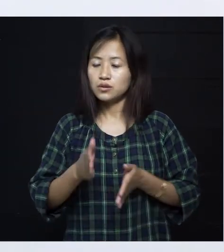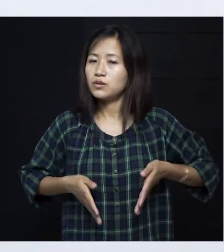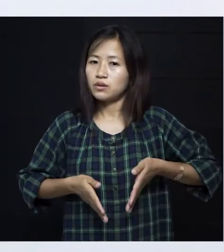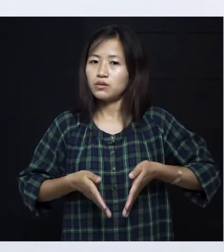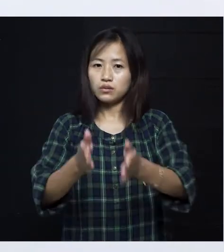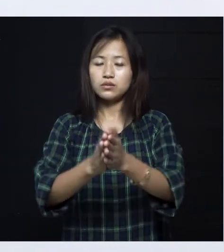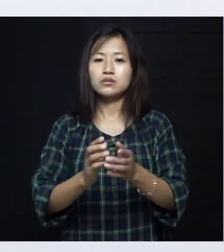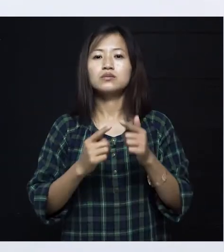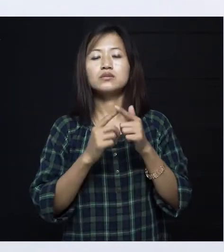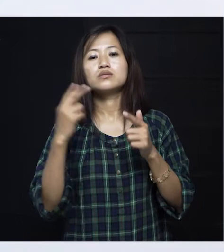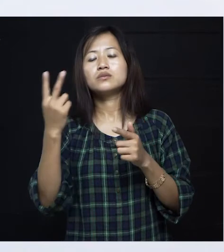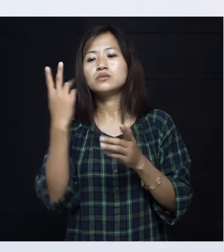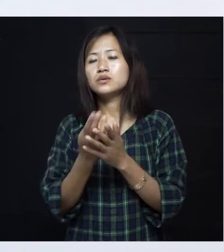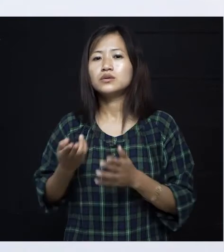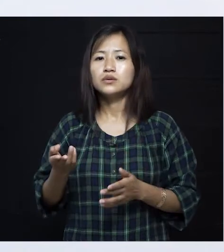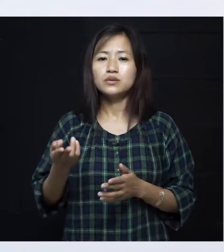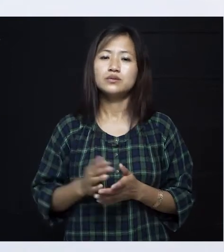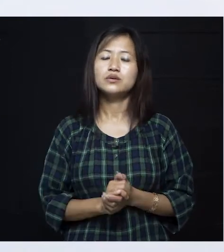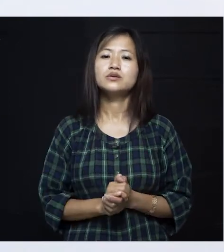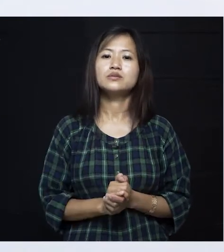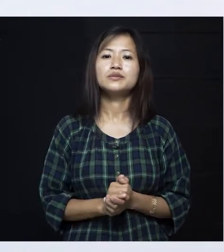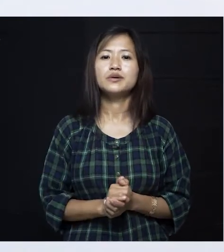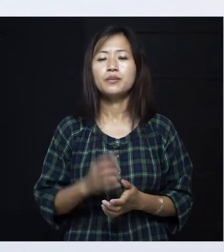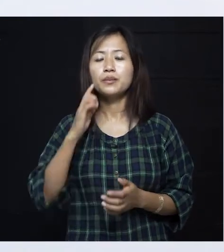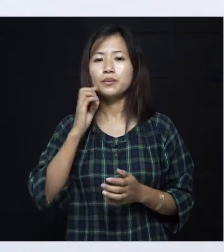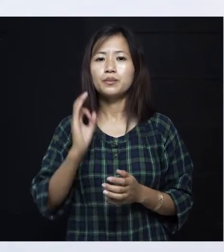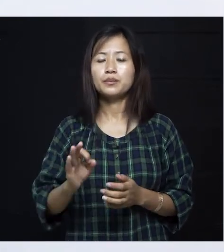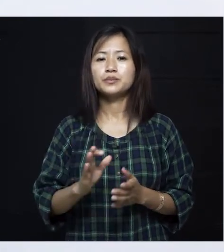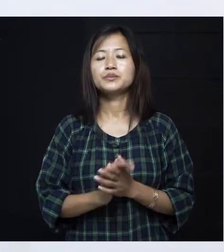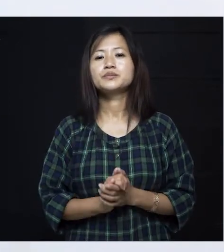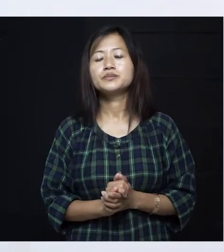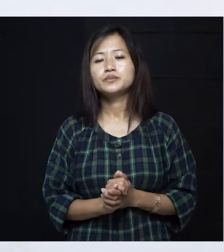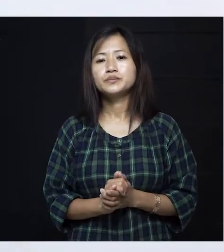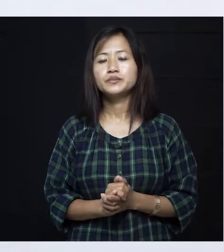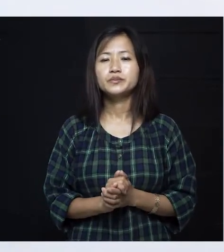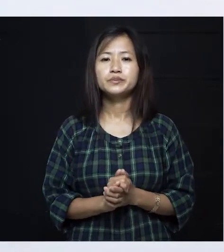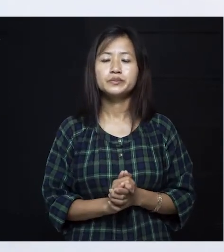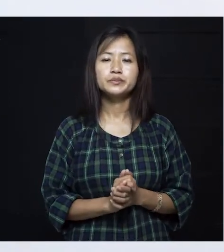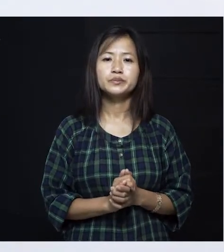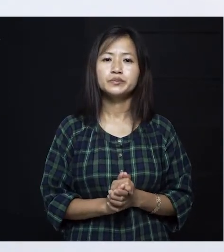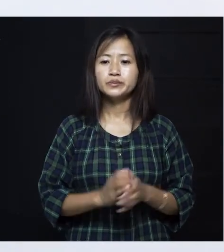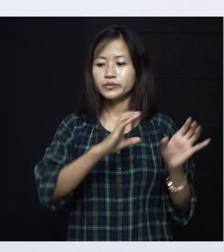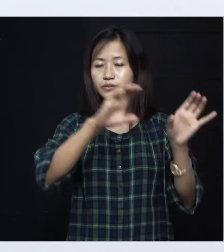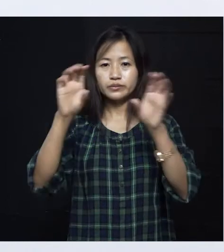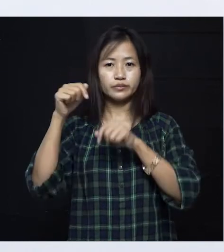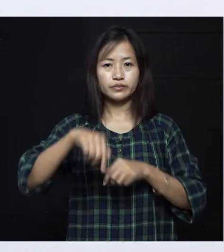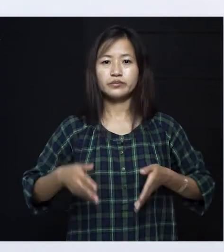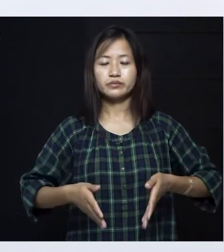So this is one of the most important of road transport. Okay, then regarding these